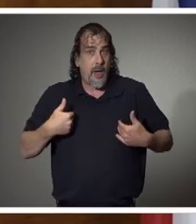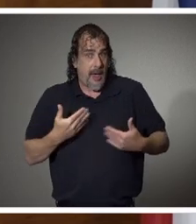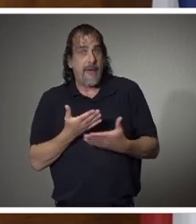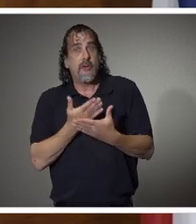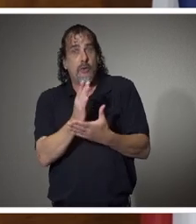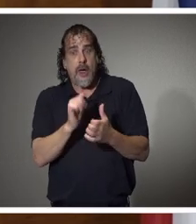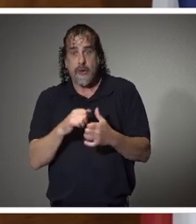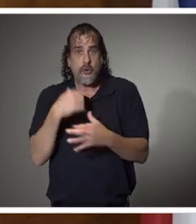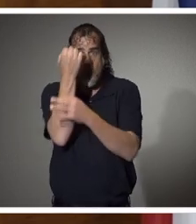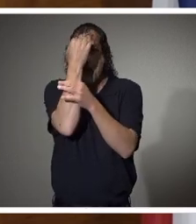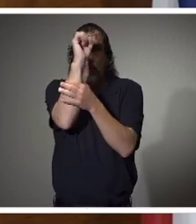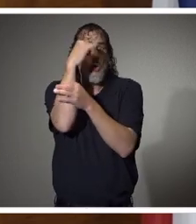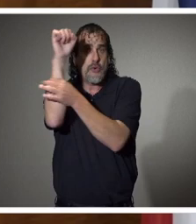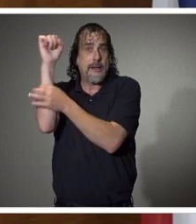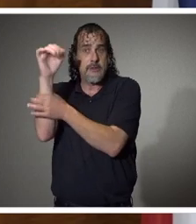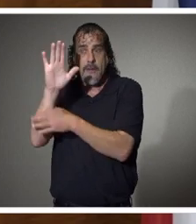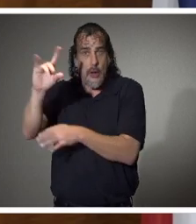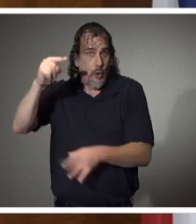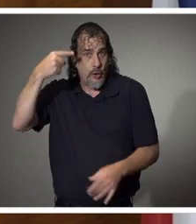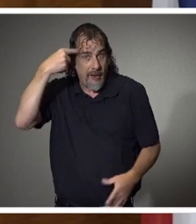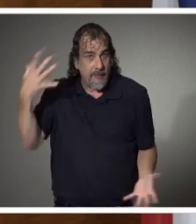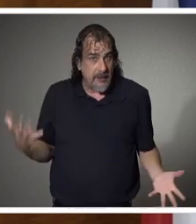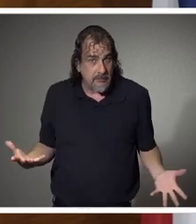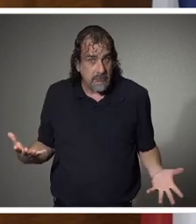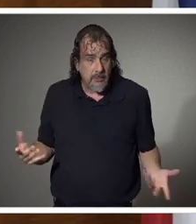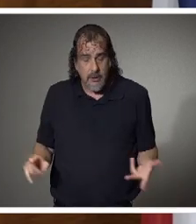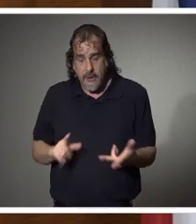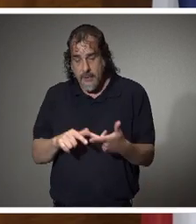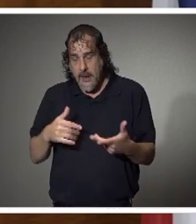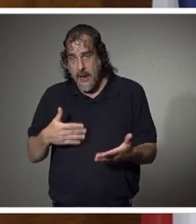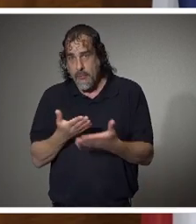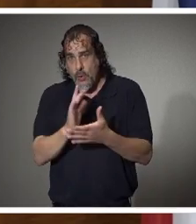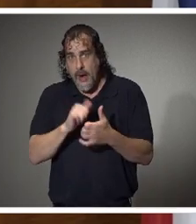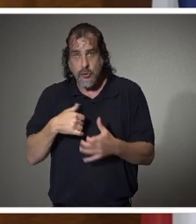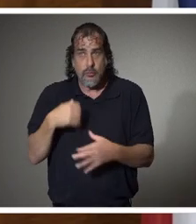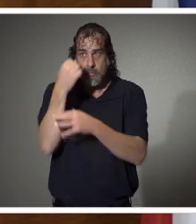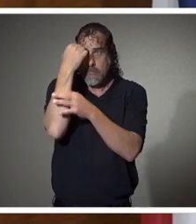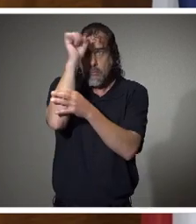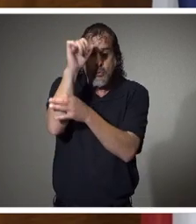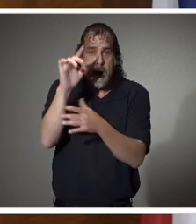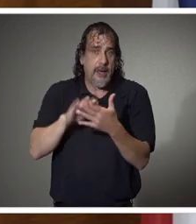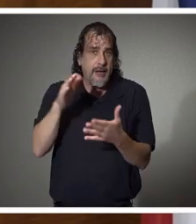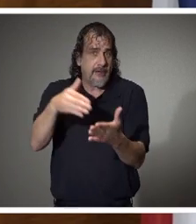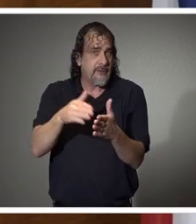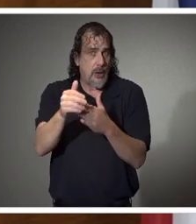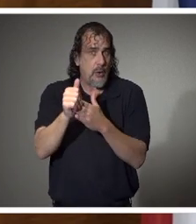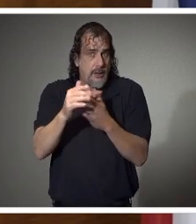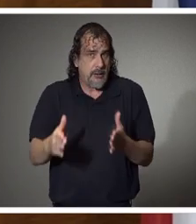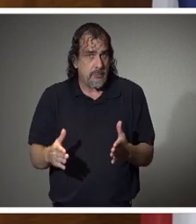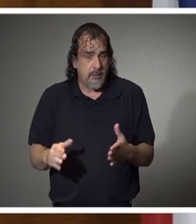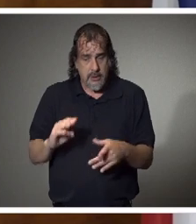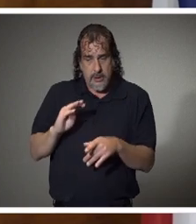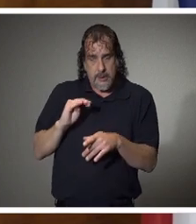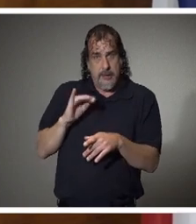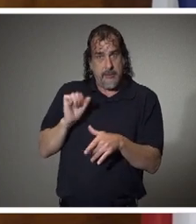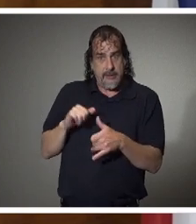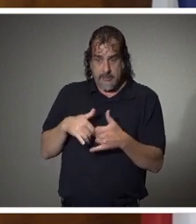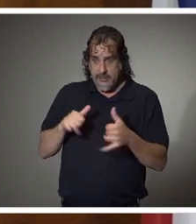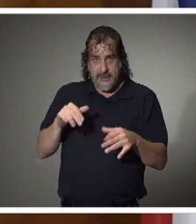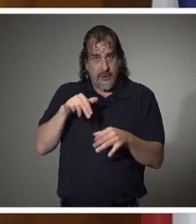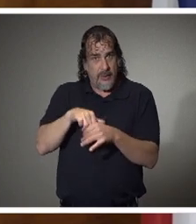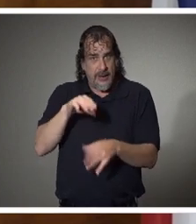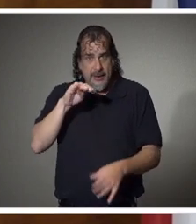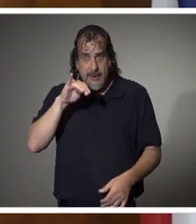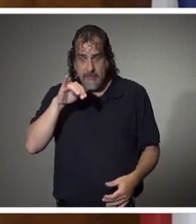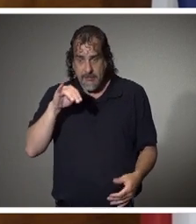right to protest their government and have the right to protest their leaders. Mississippi is still in America, and America